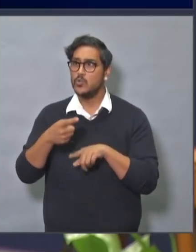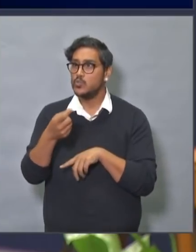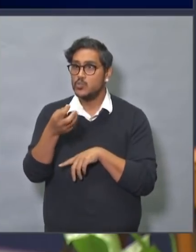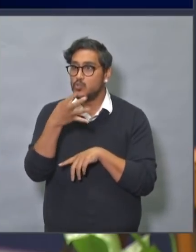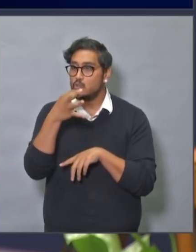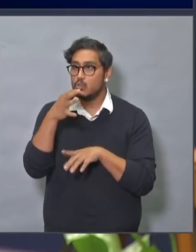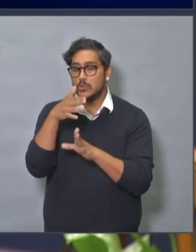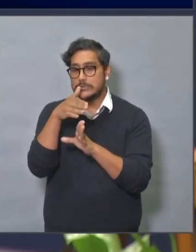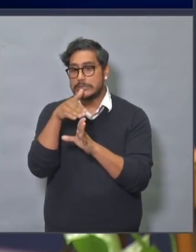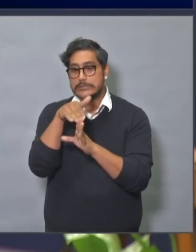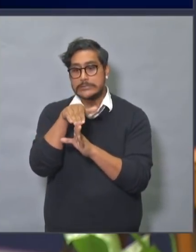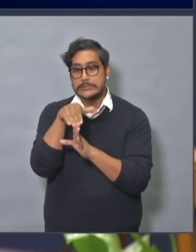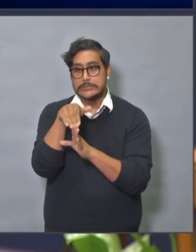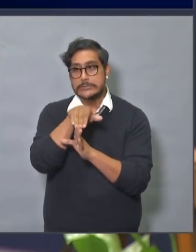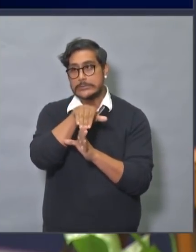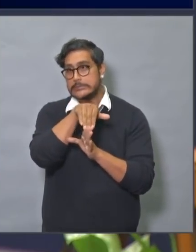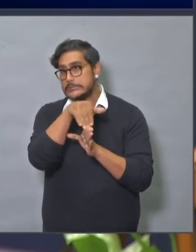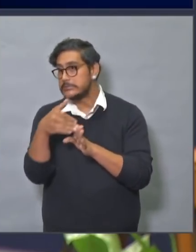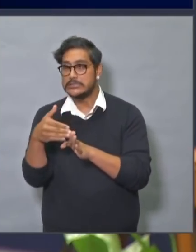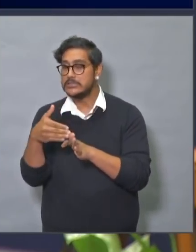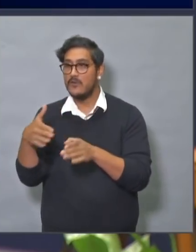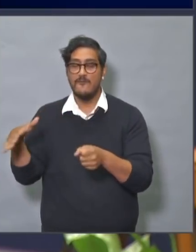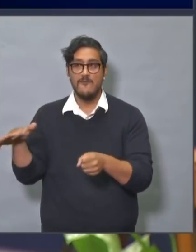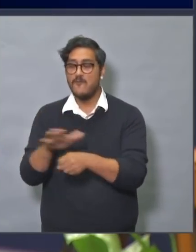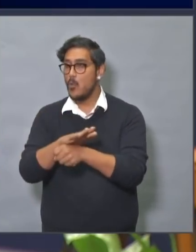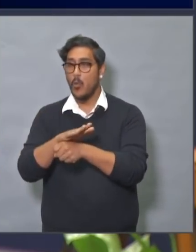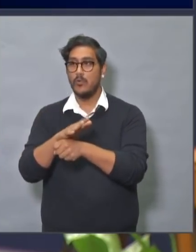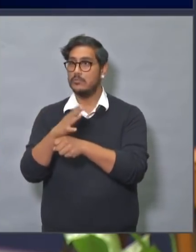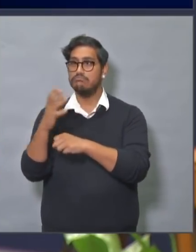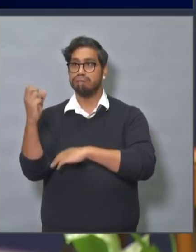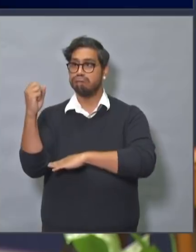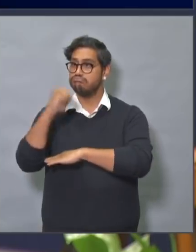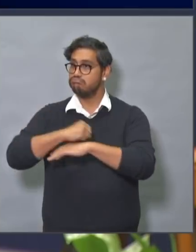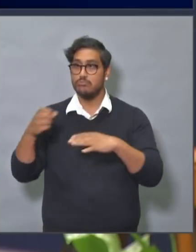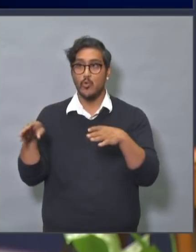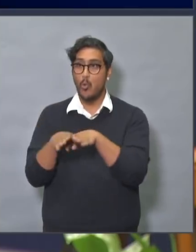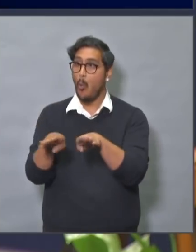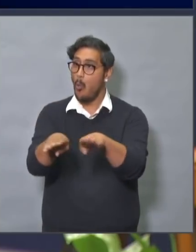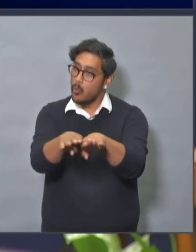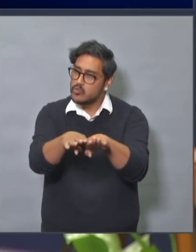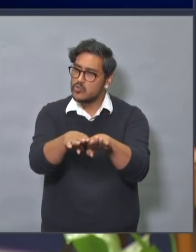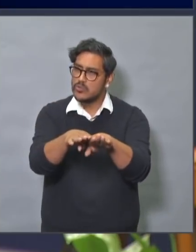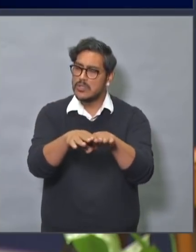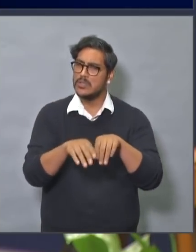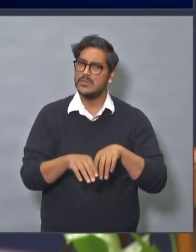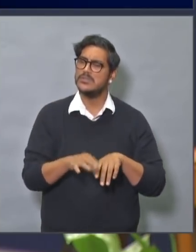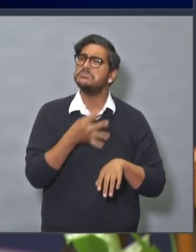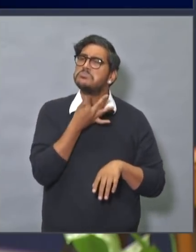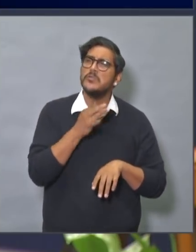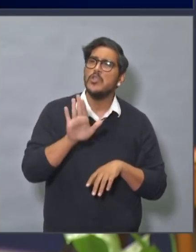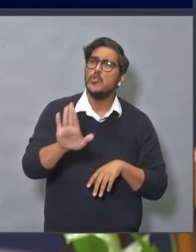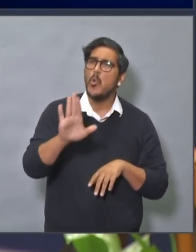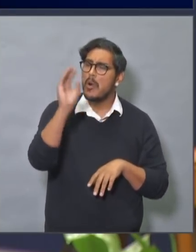of a more full-fledged shutdown. I'm curious about your thoughts on this, particularly given the real push to get